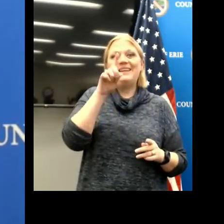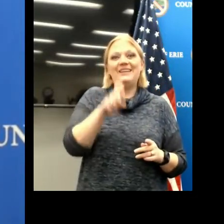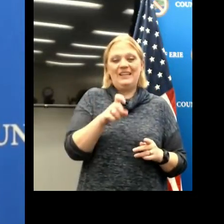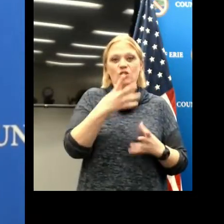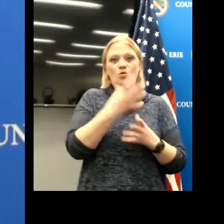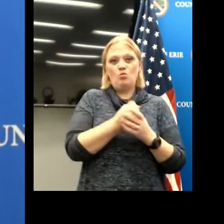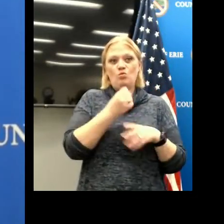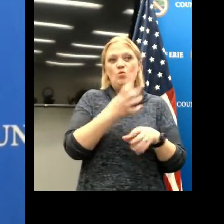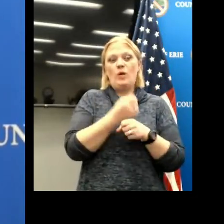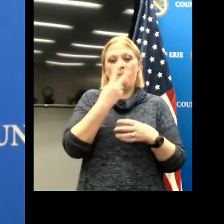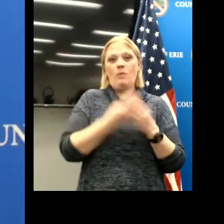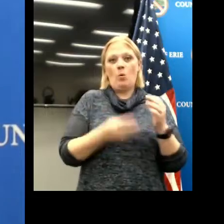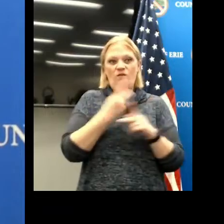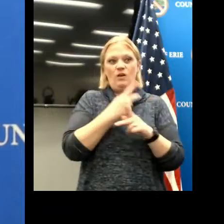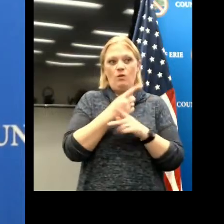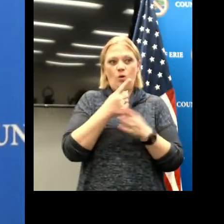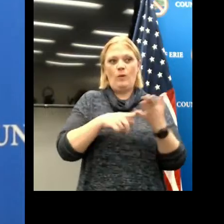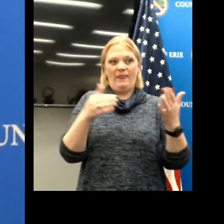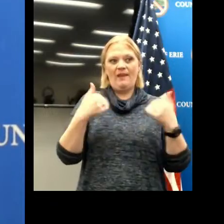out what they have.